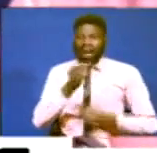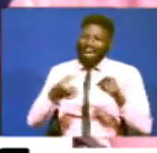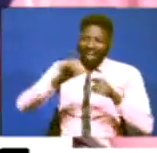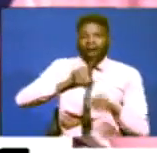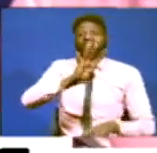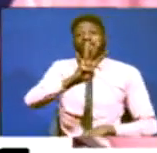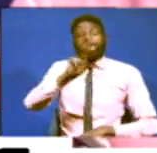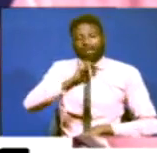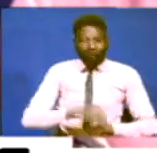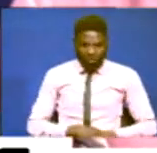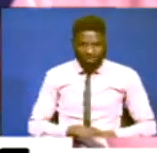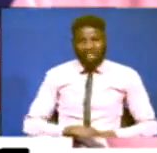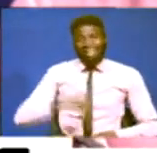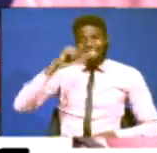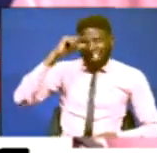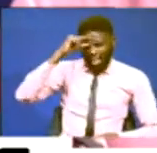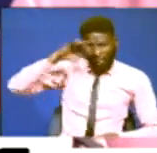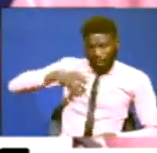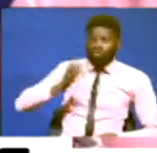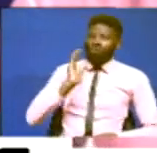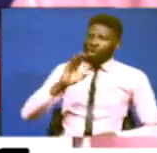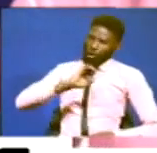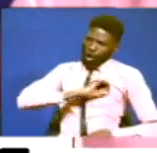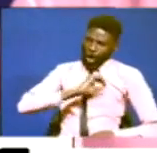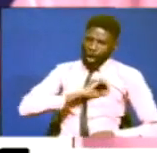month tuleta mbolea yetu itakuwa shilingi